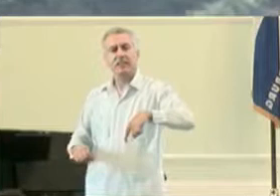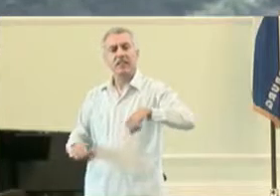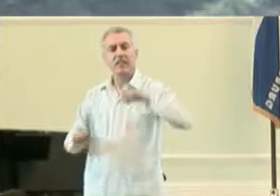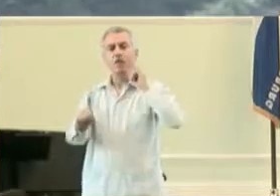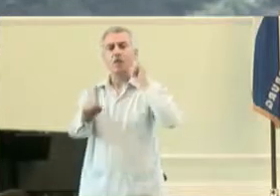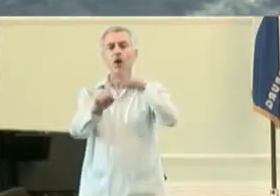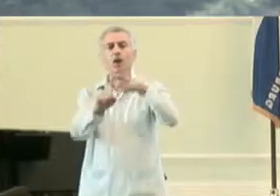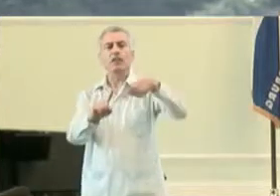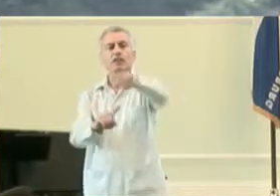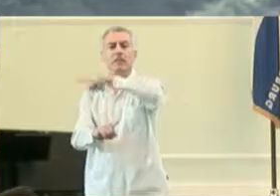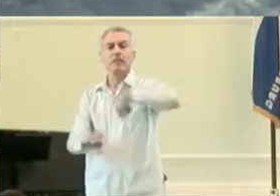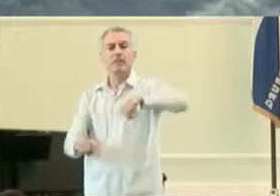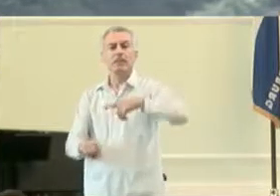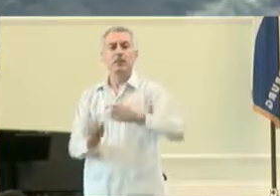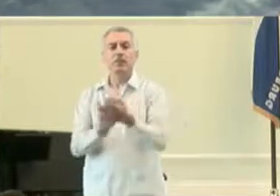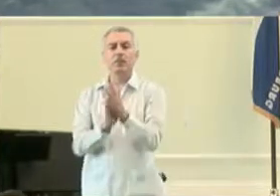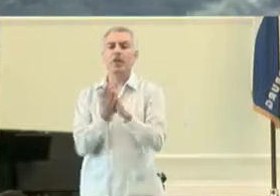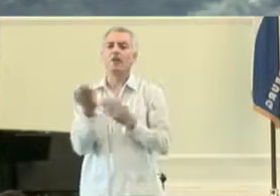us to serve.